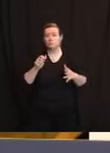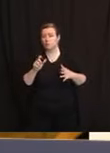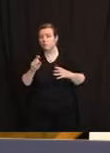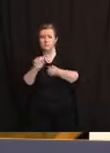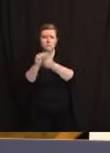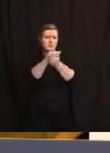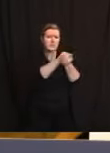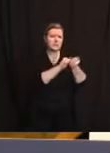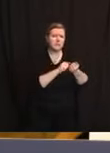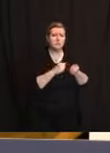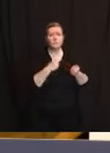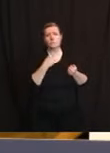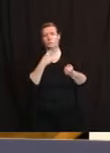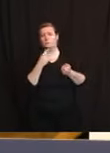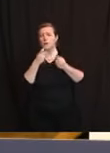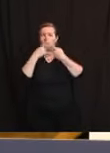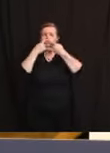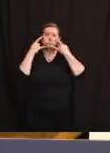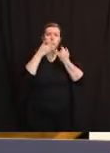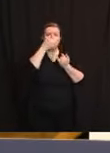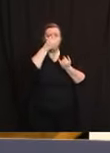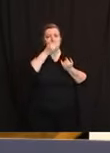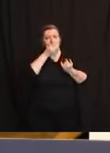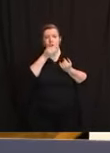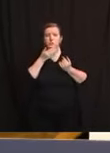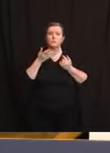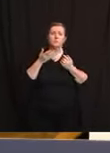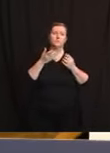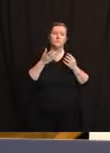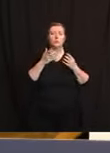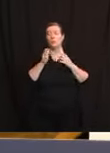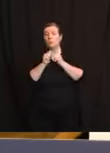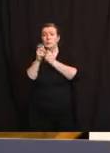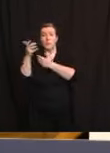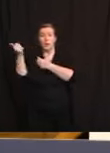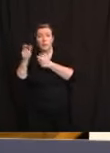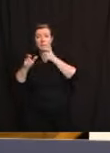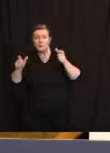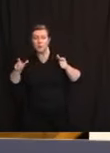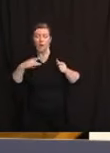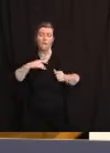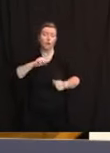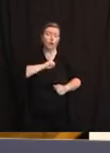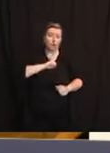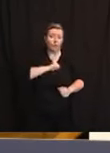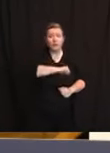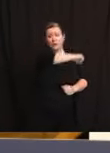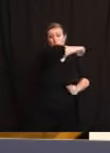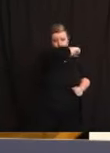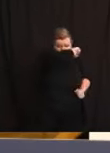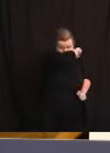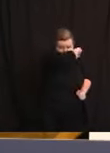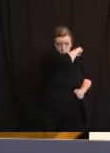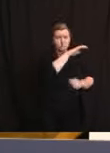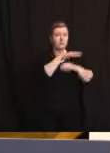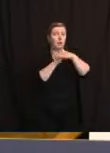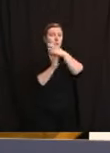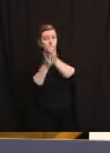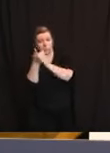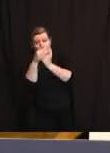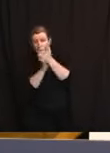with a cloth face cover when around others, cover your coughs and sneezes, and wash your hands frequently for